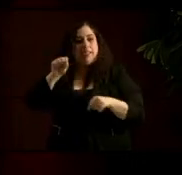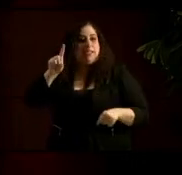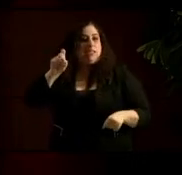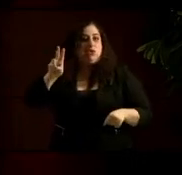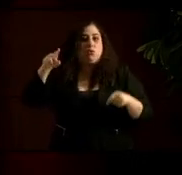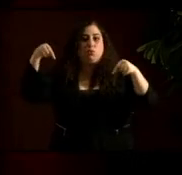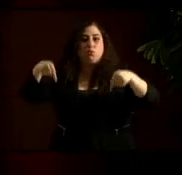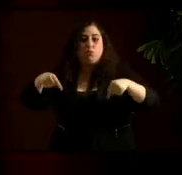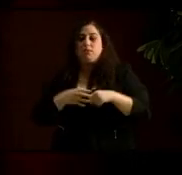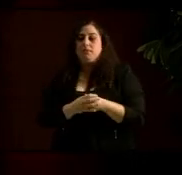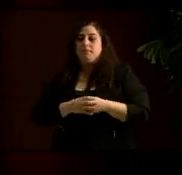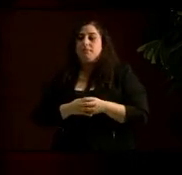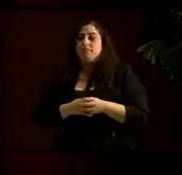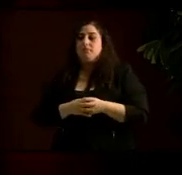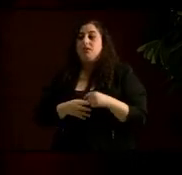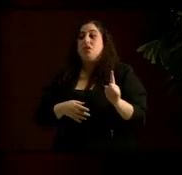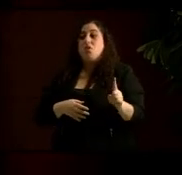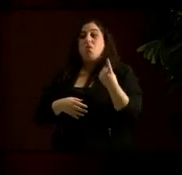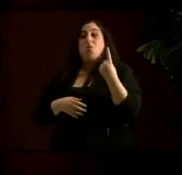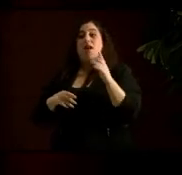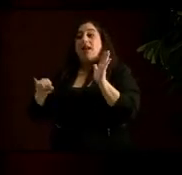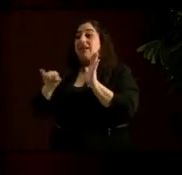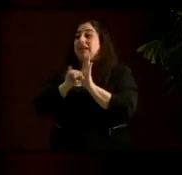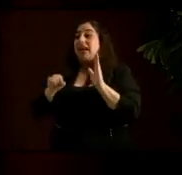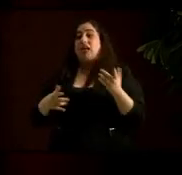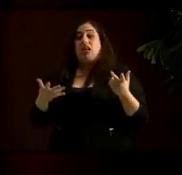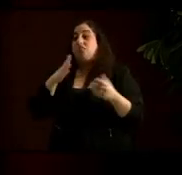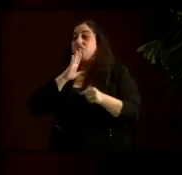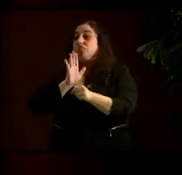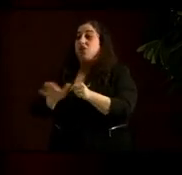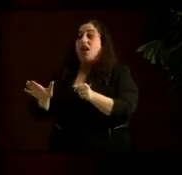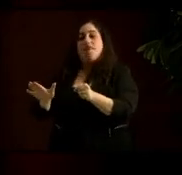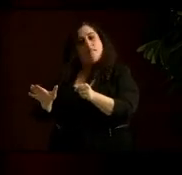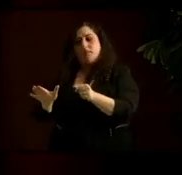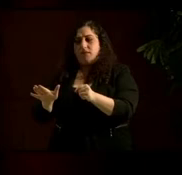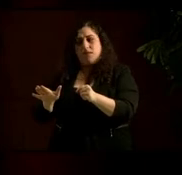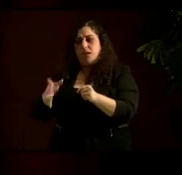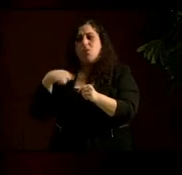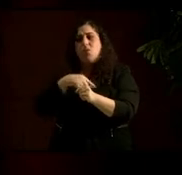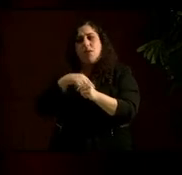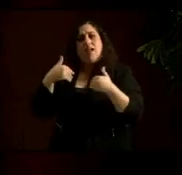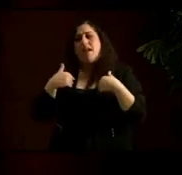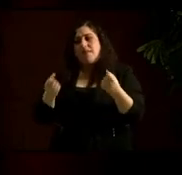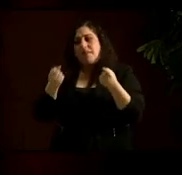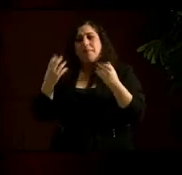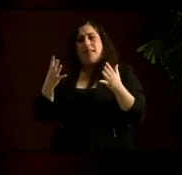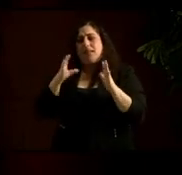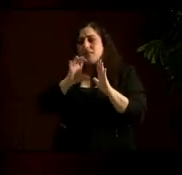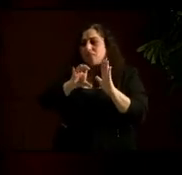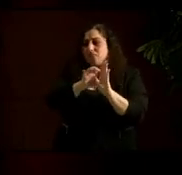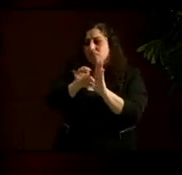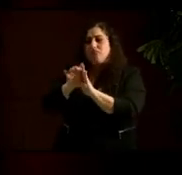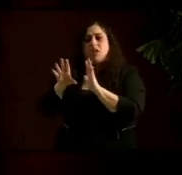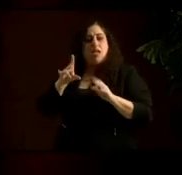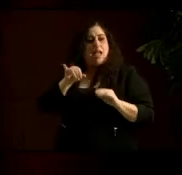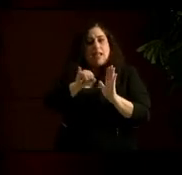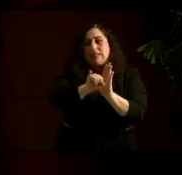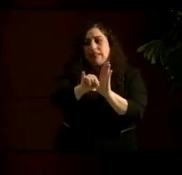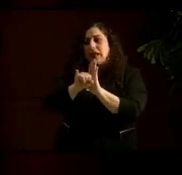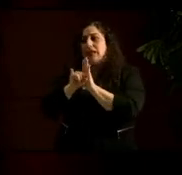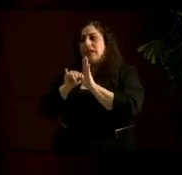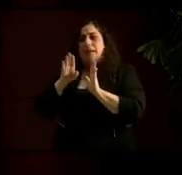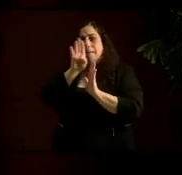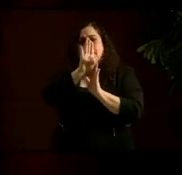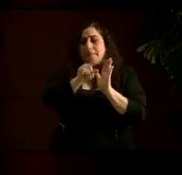meaning behind an SDSU student. It is the different cultures, identities, and walks of life that make the SDSU family what it